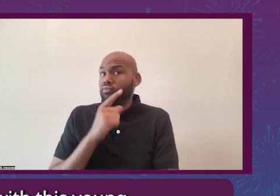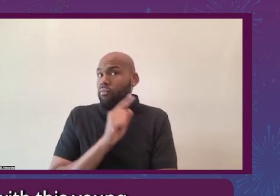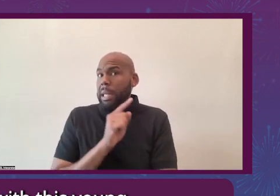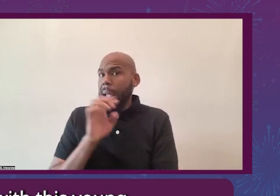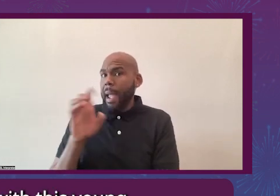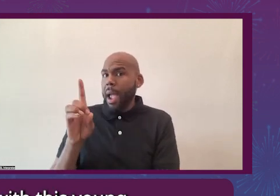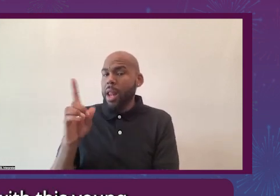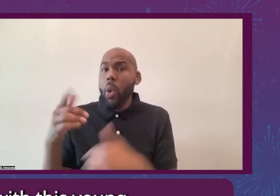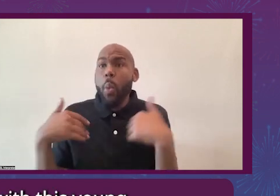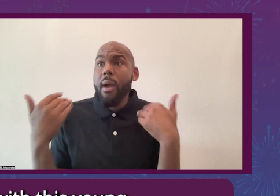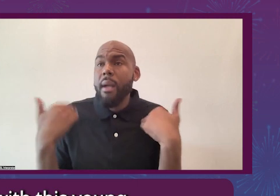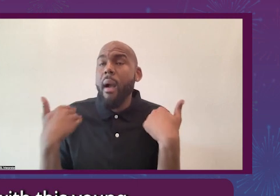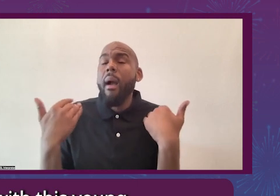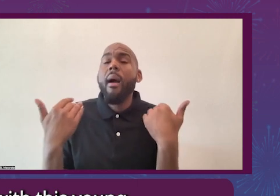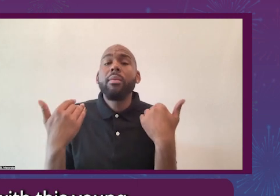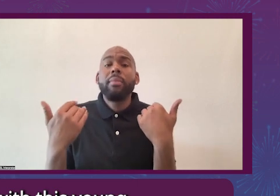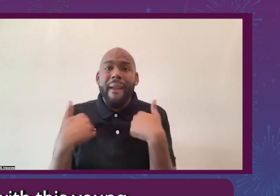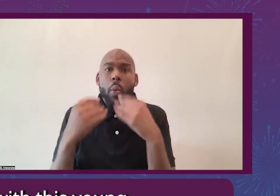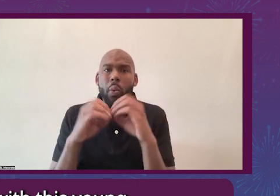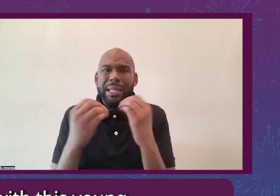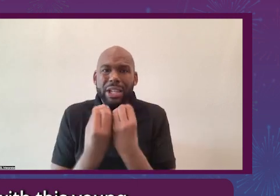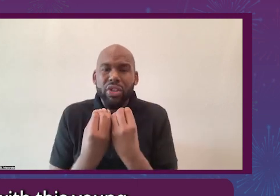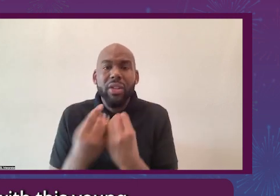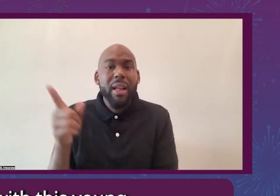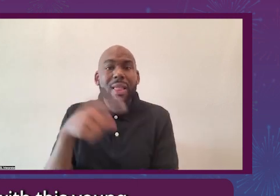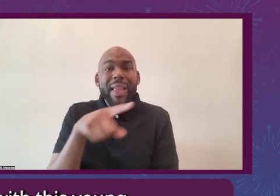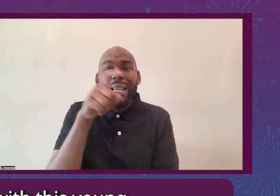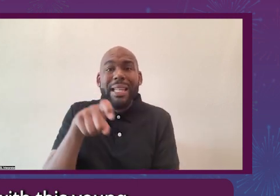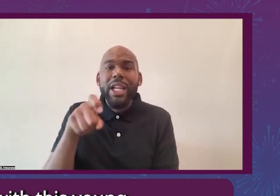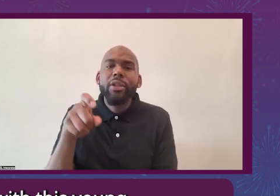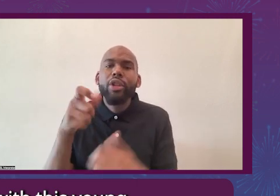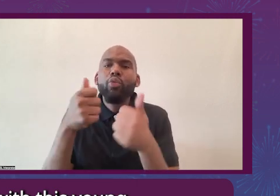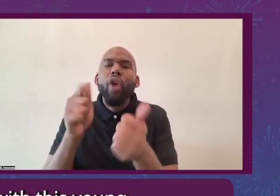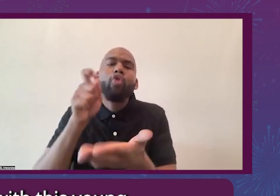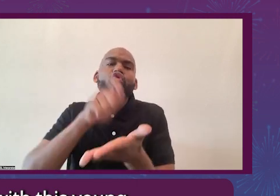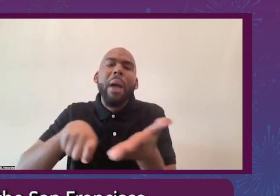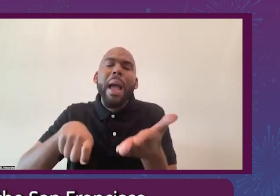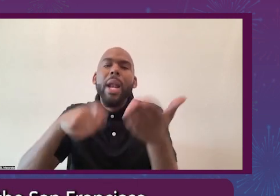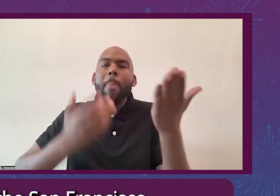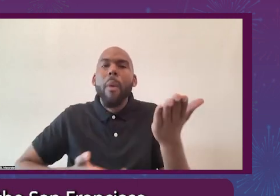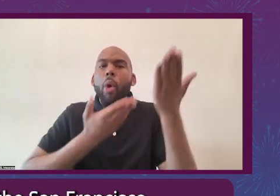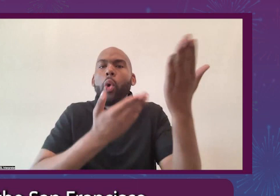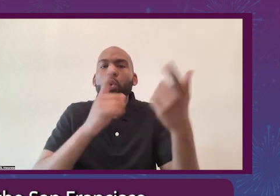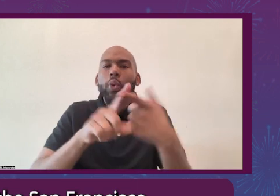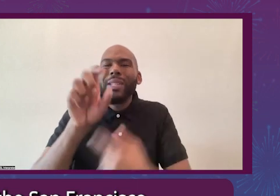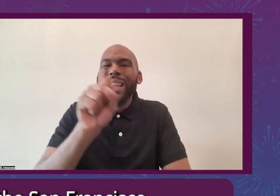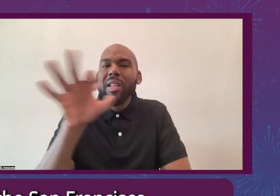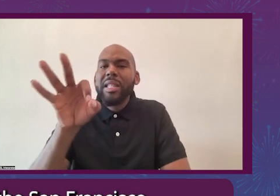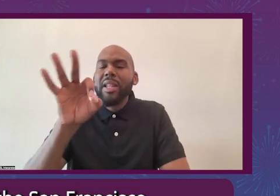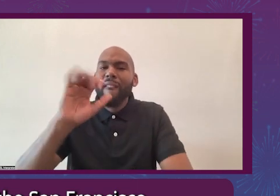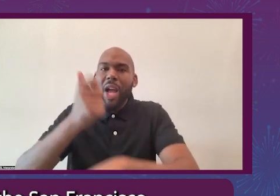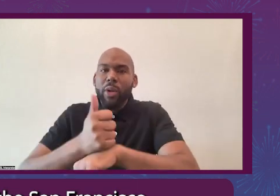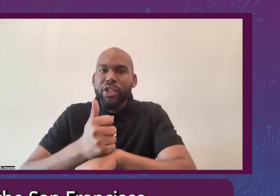that he was with this young organization and they needed to write, they were trying to write a proposal to